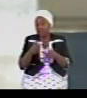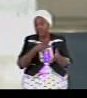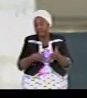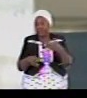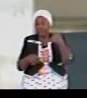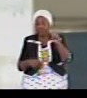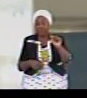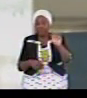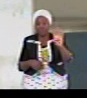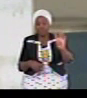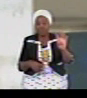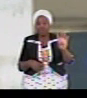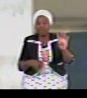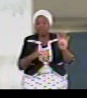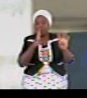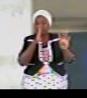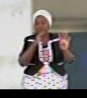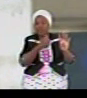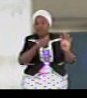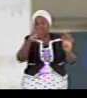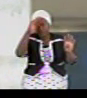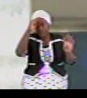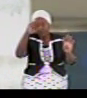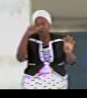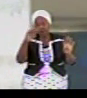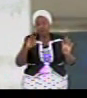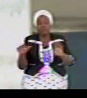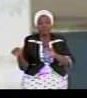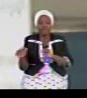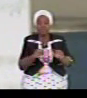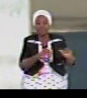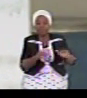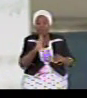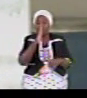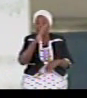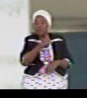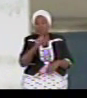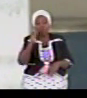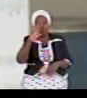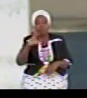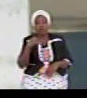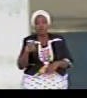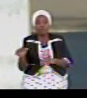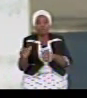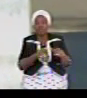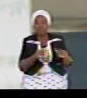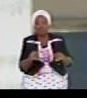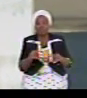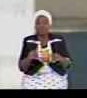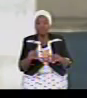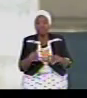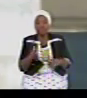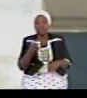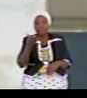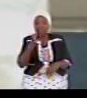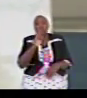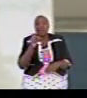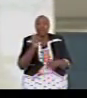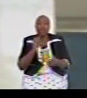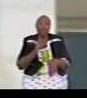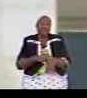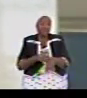14, be a man of action, be a woman of action. There are times